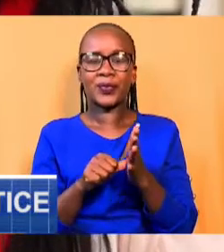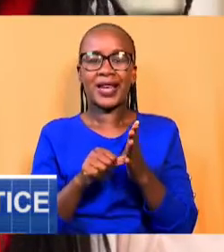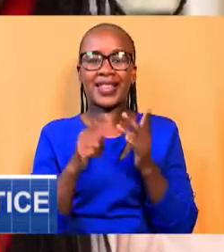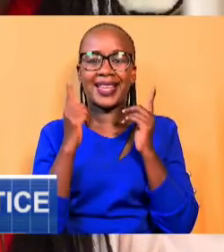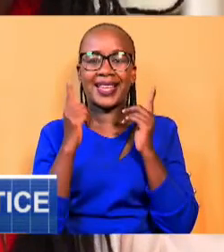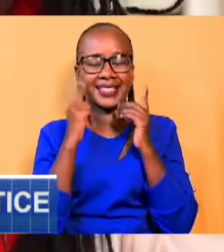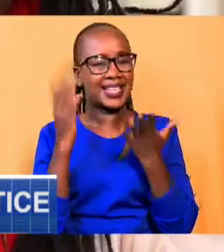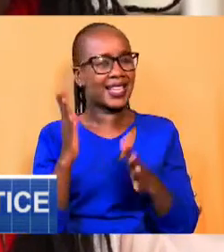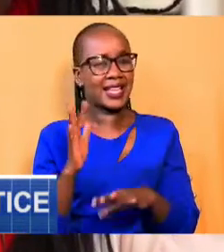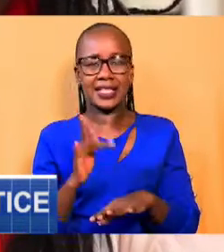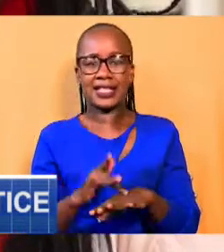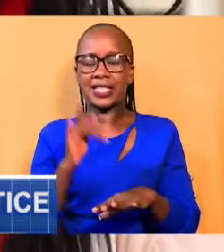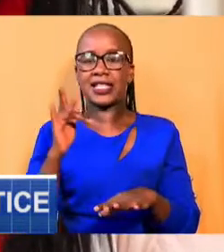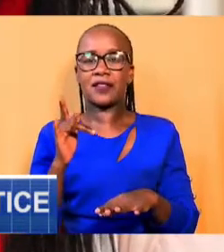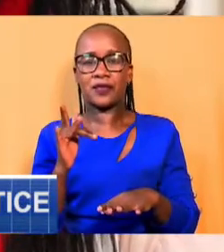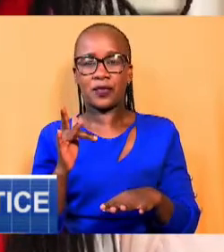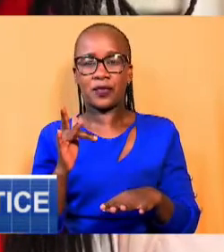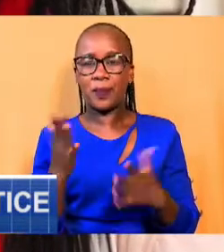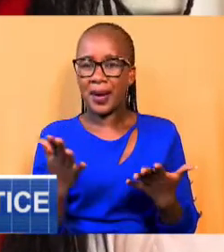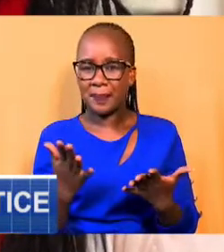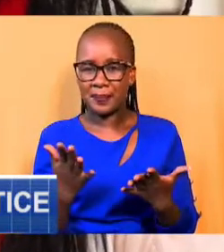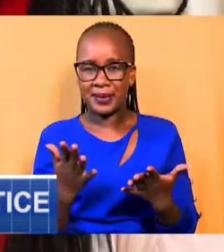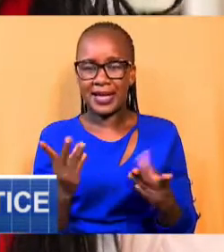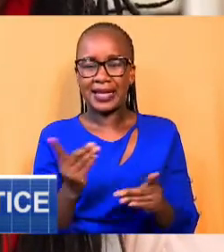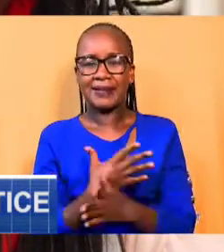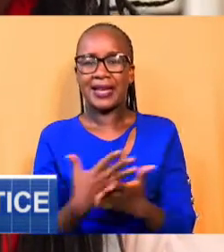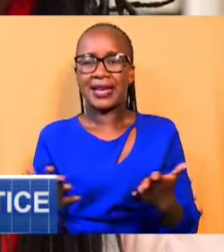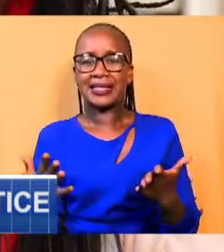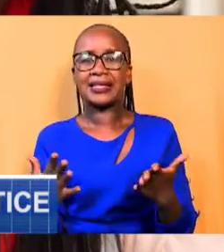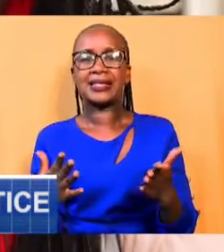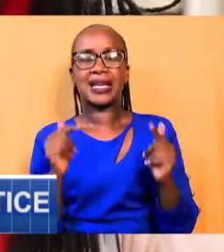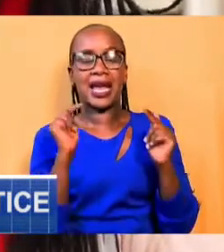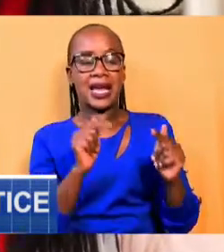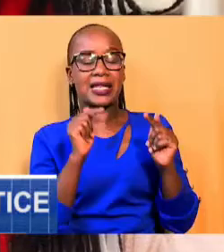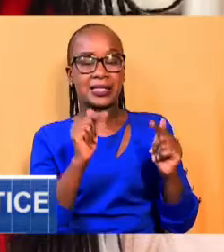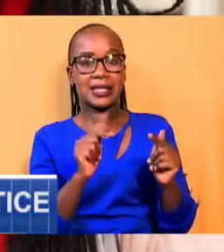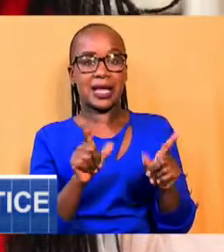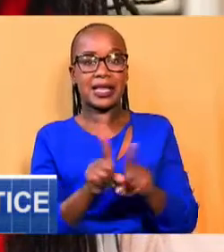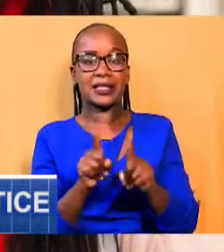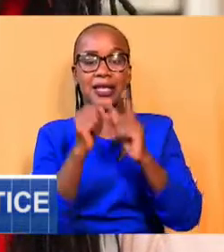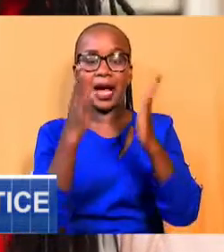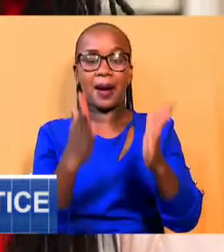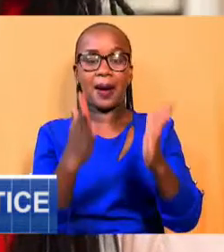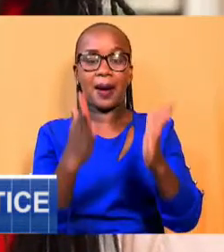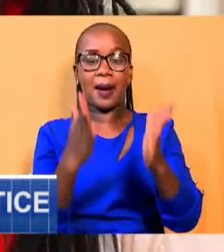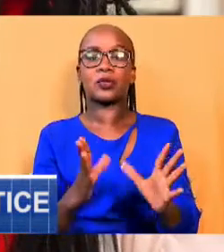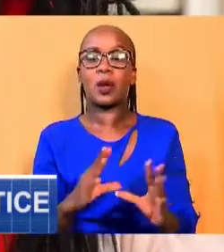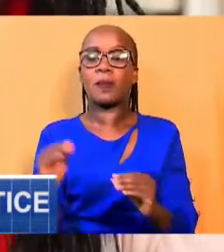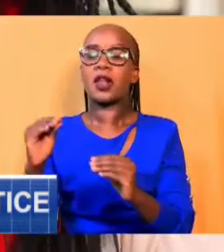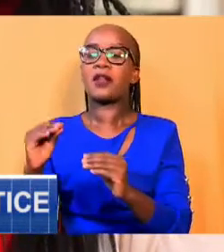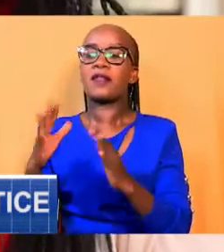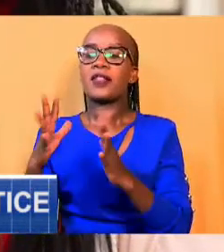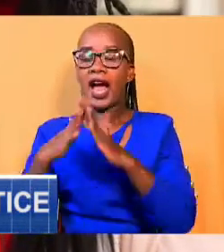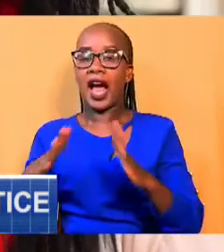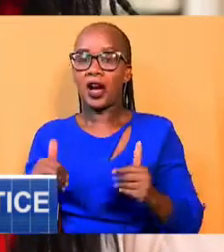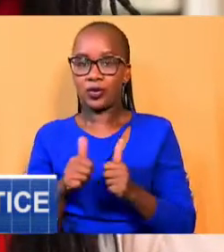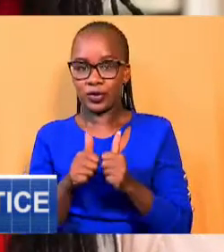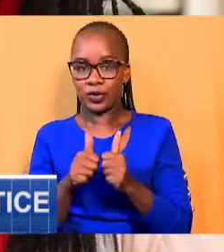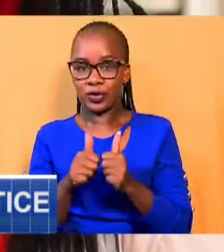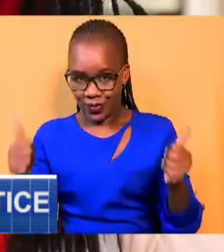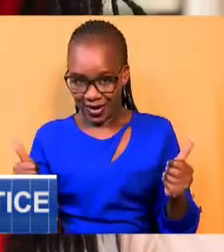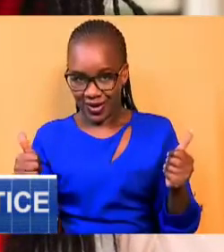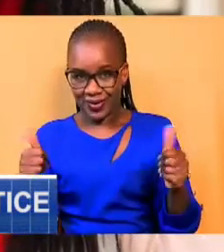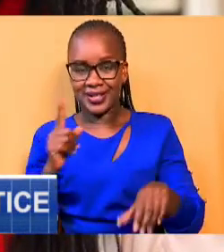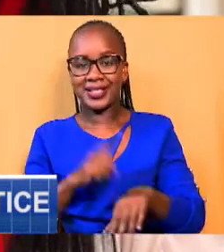skin is very sensitive. So certain materials will irritate them. Well, this person might have left the house dressed,